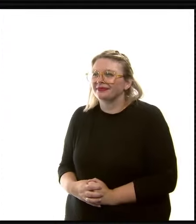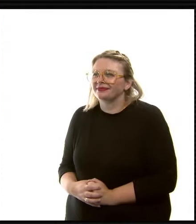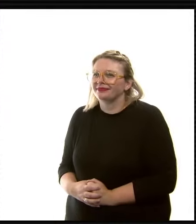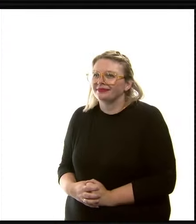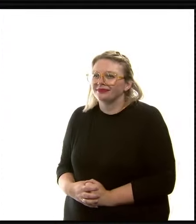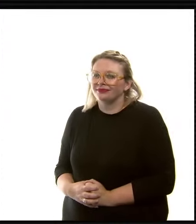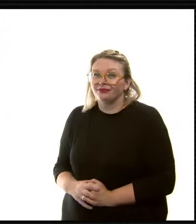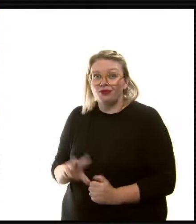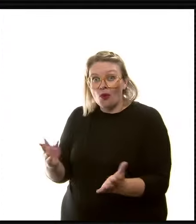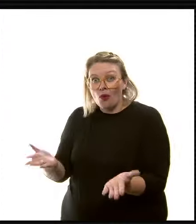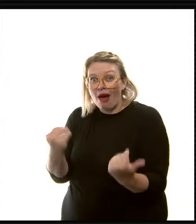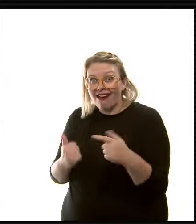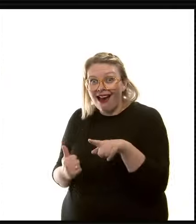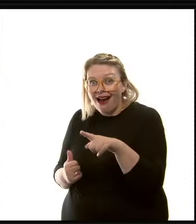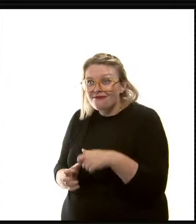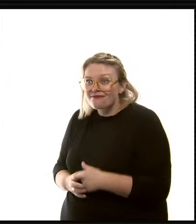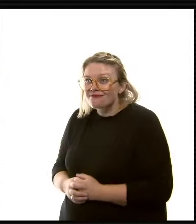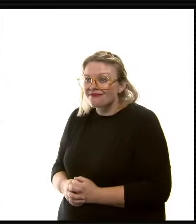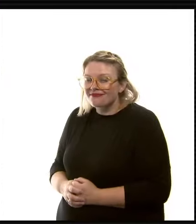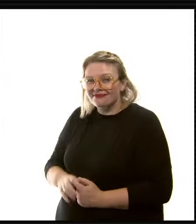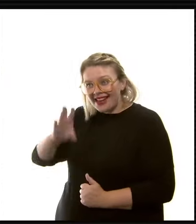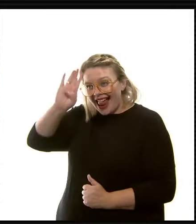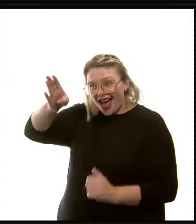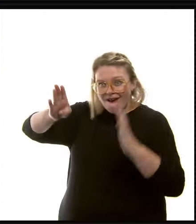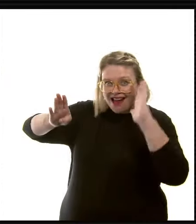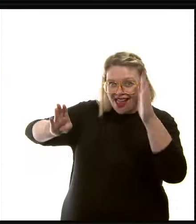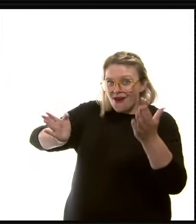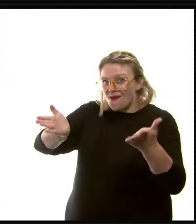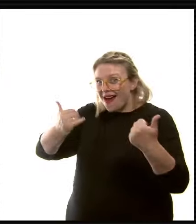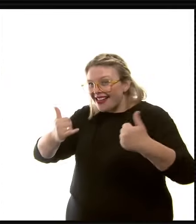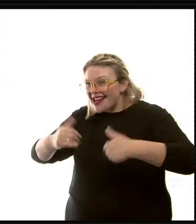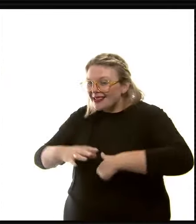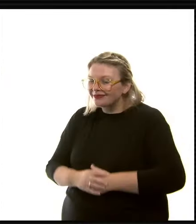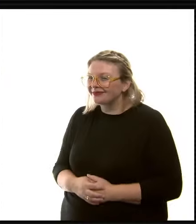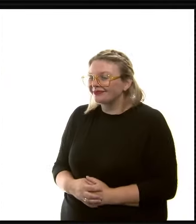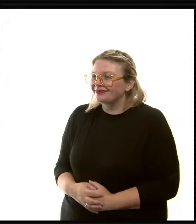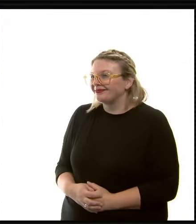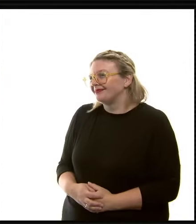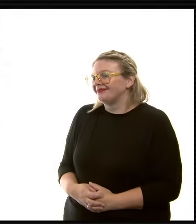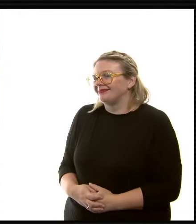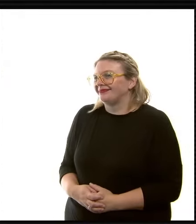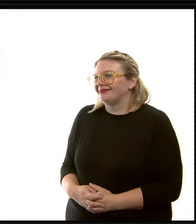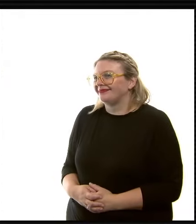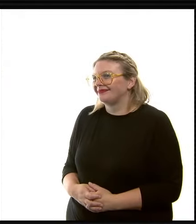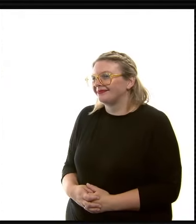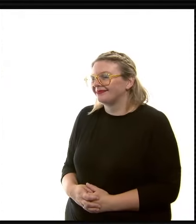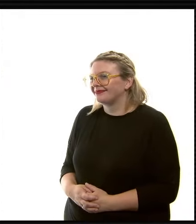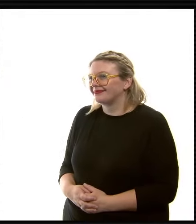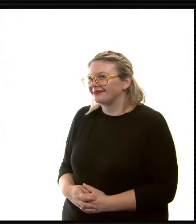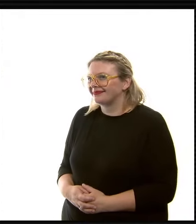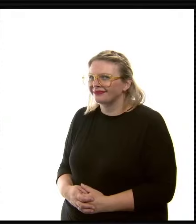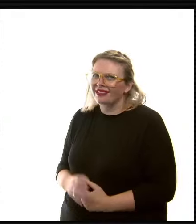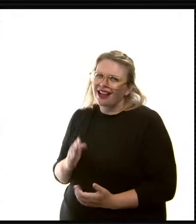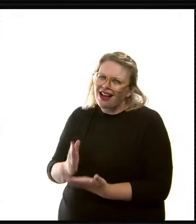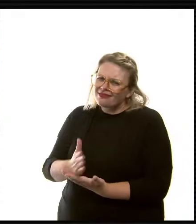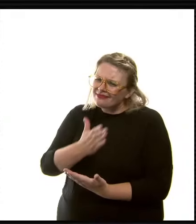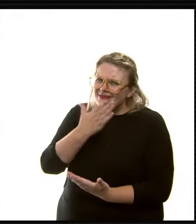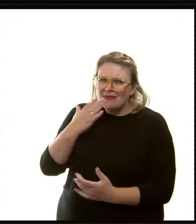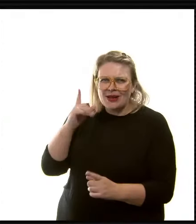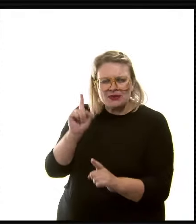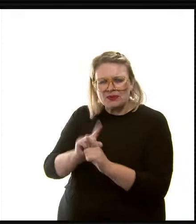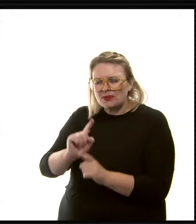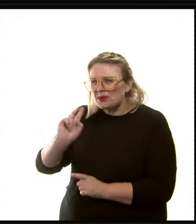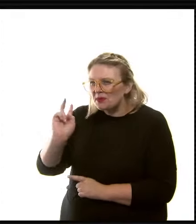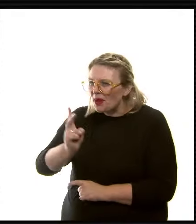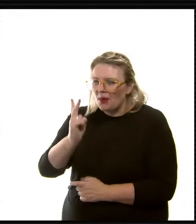Welcome. Thank you. Hello, welcome, welcome. Take a seat. Thank you so much. It's so good to meet you both. Such an honor,